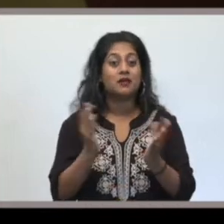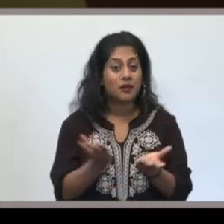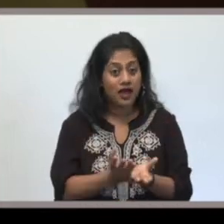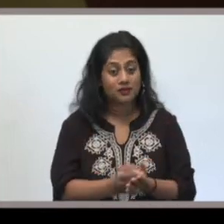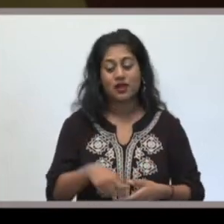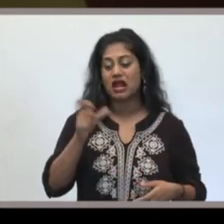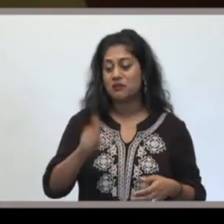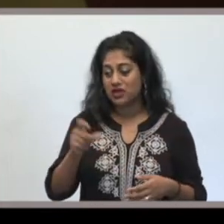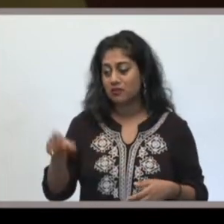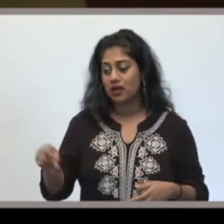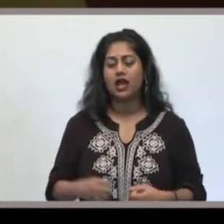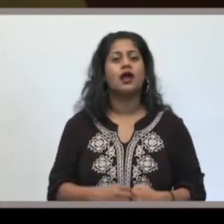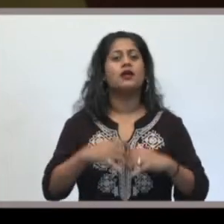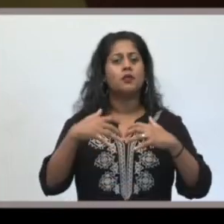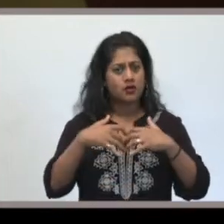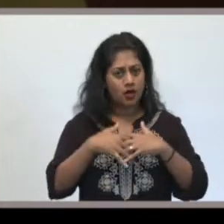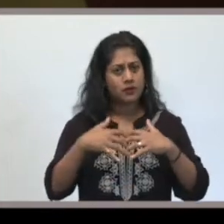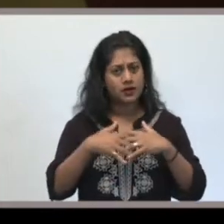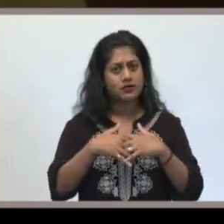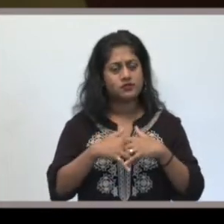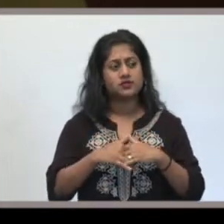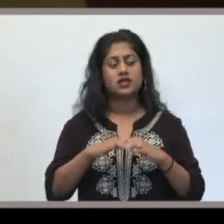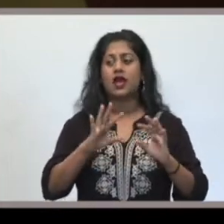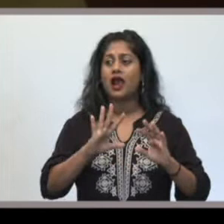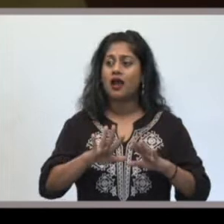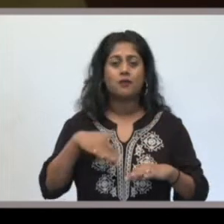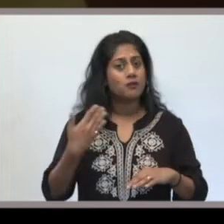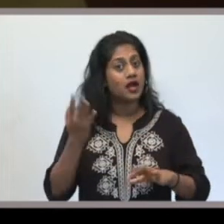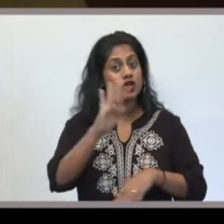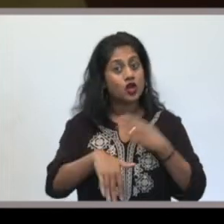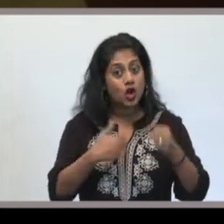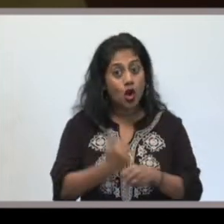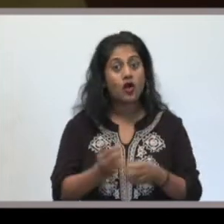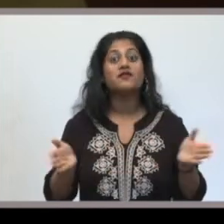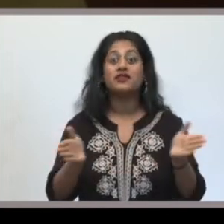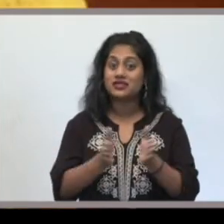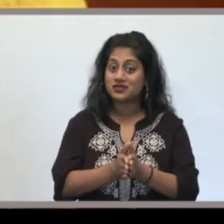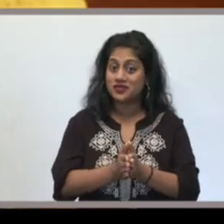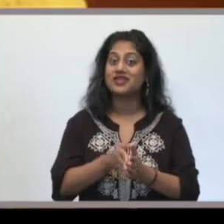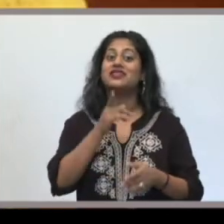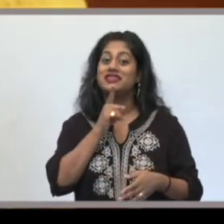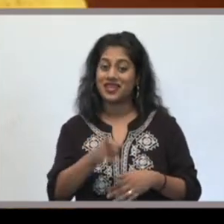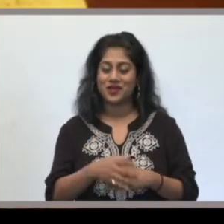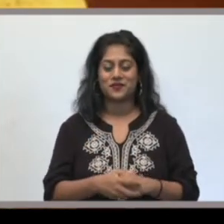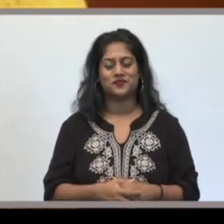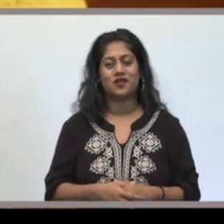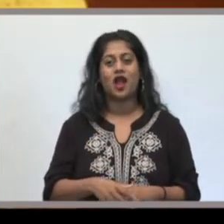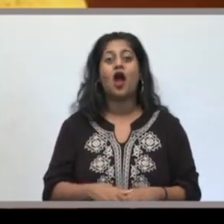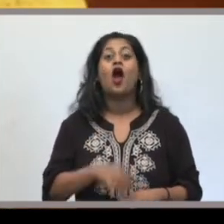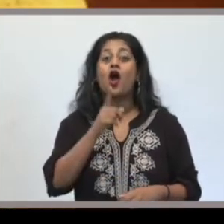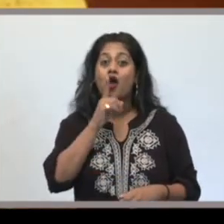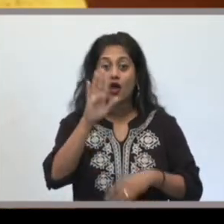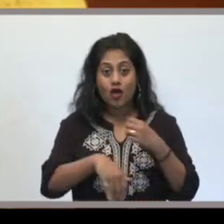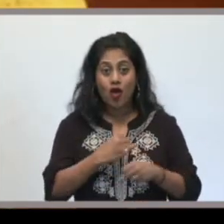Job 13:27 says, "You keep a close watch on all my paths." You see, God is watching over